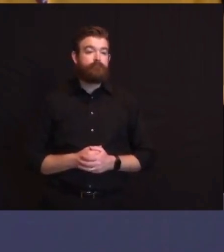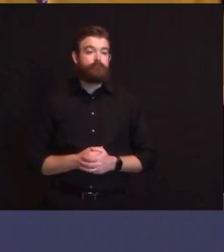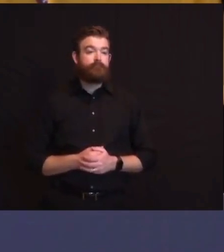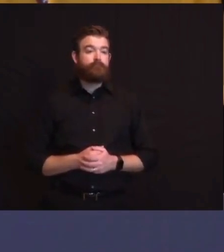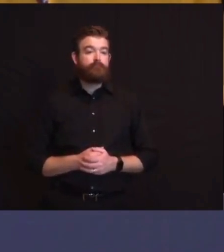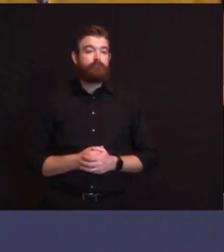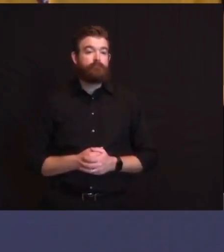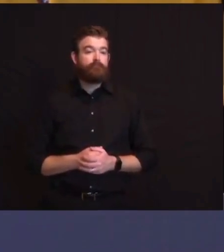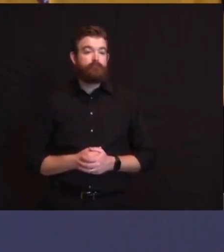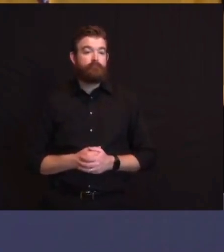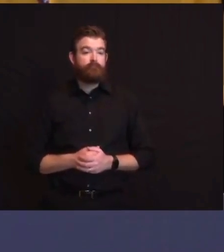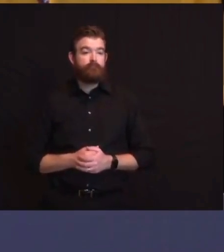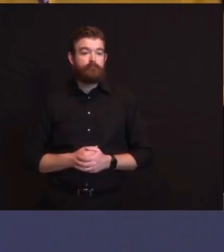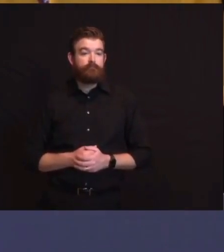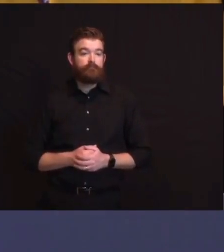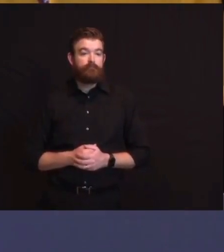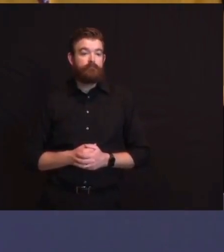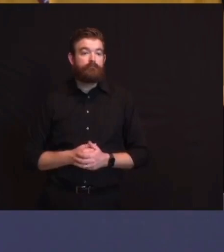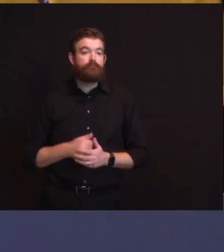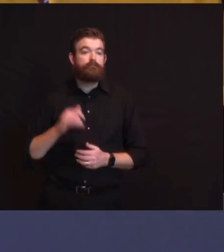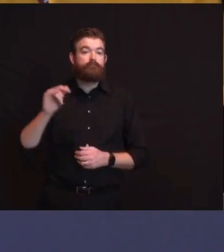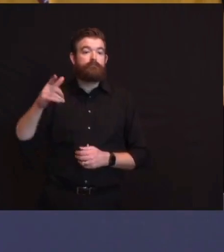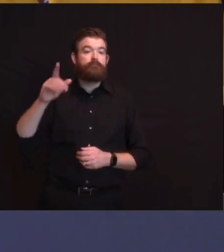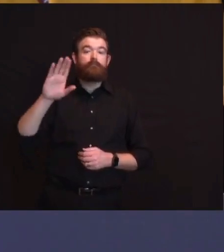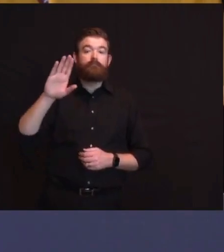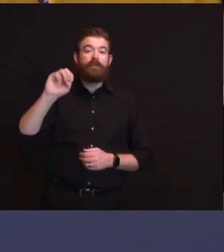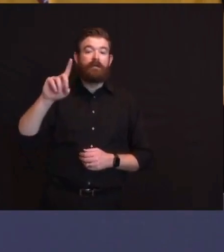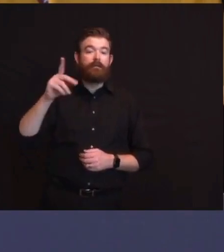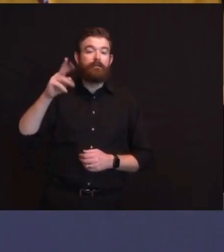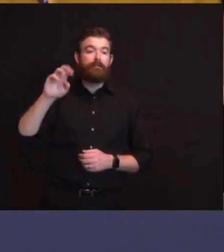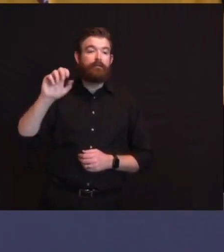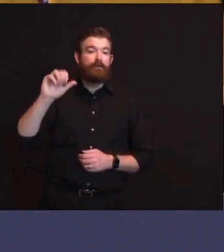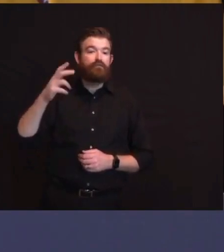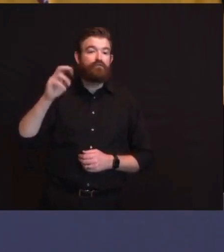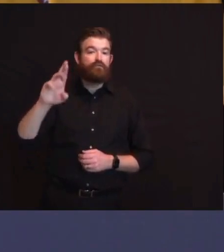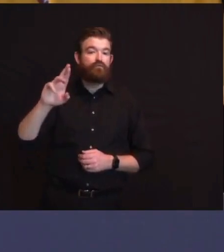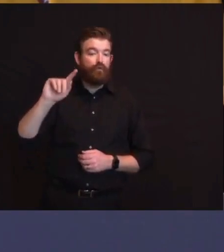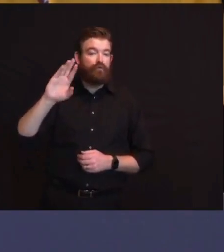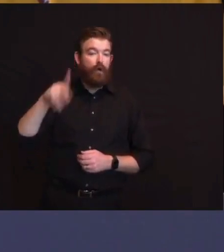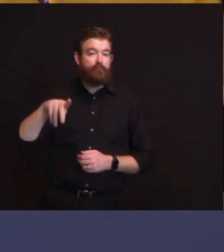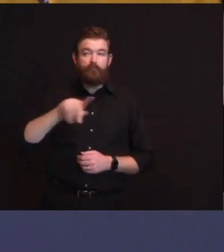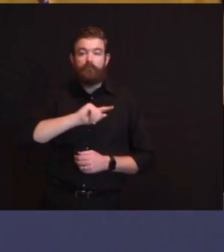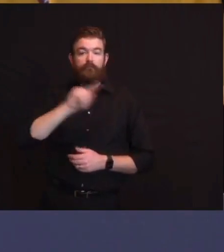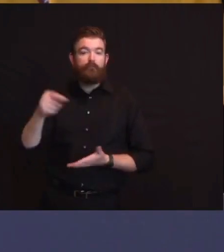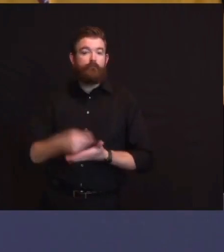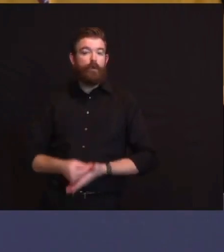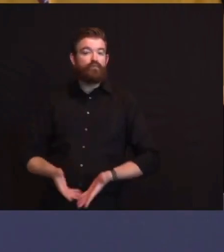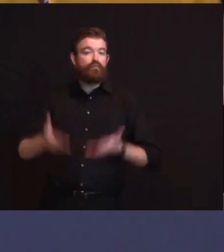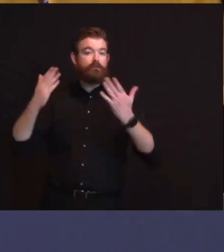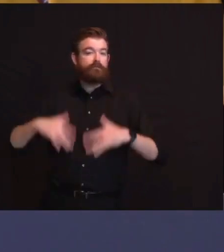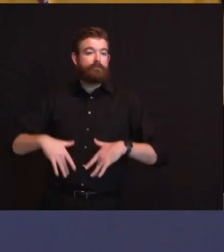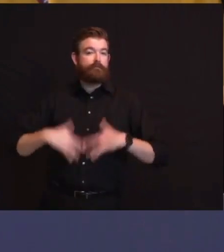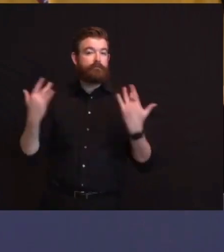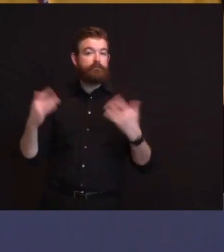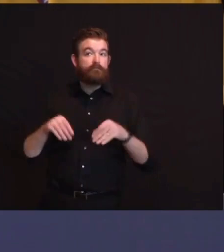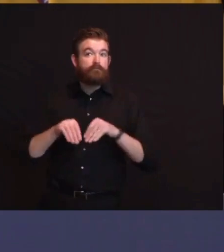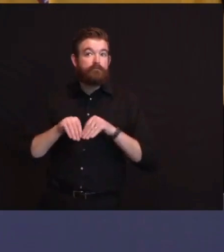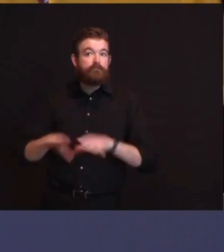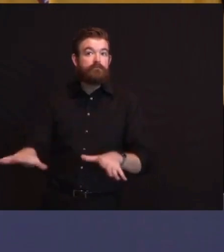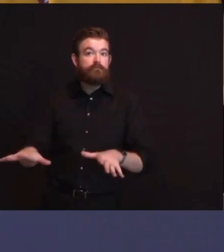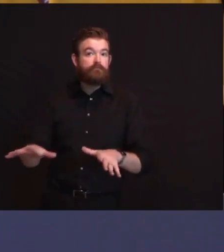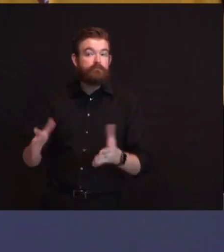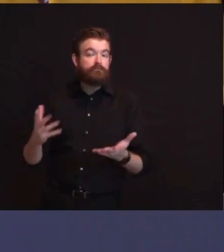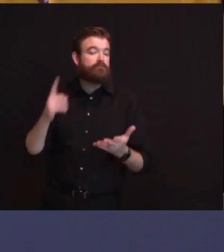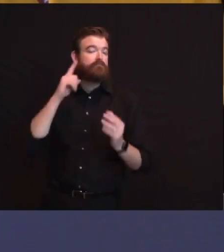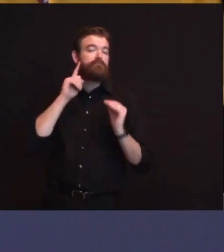it. As it relates to EO violations, that's a matter, unless Matt tells me otherwise, for the Attorney General. I